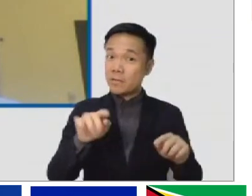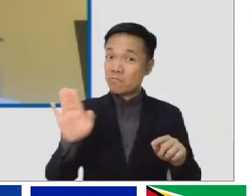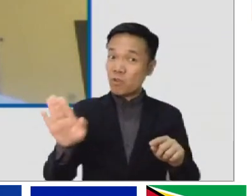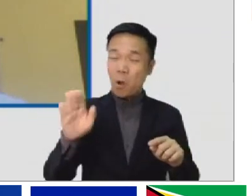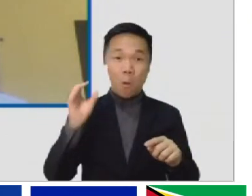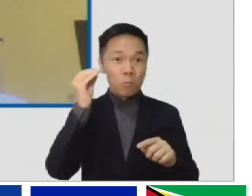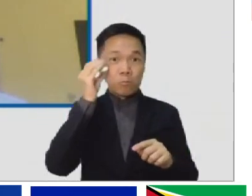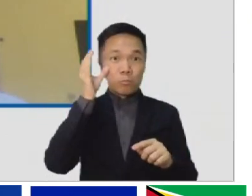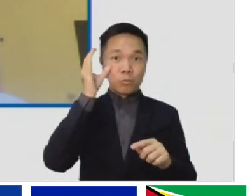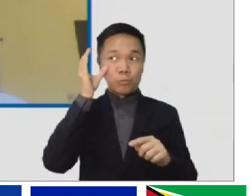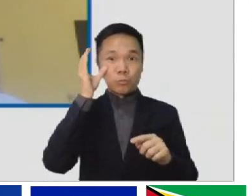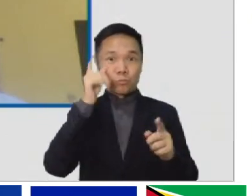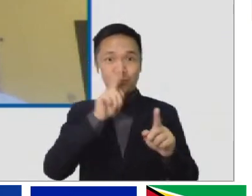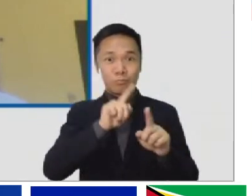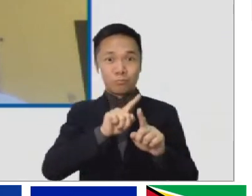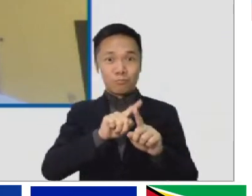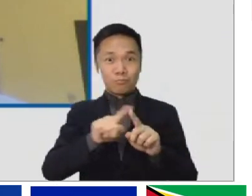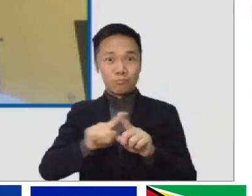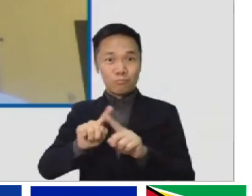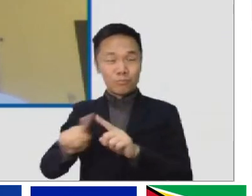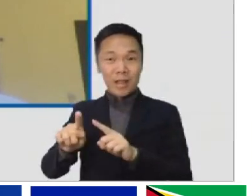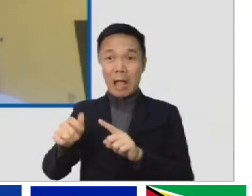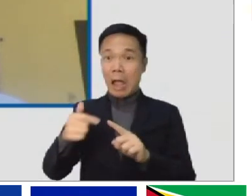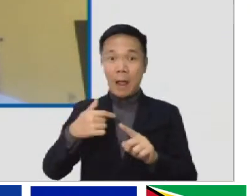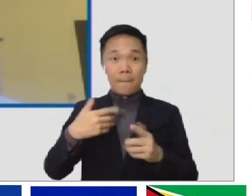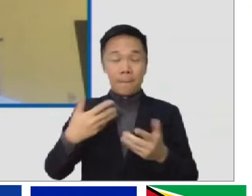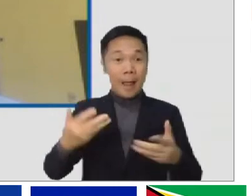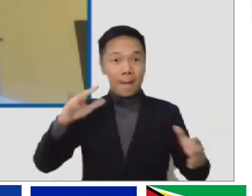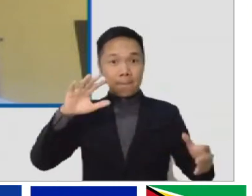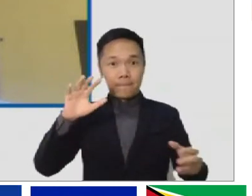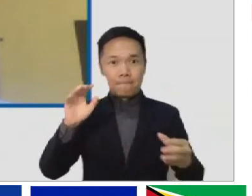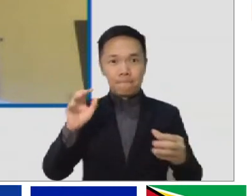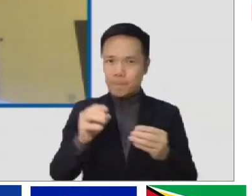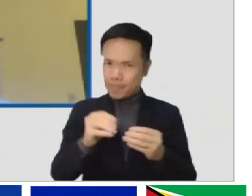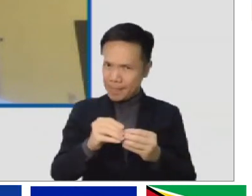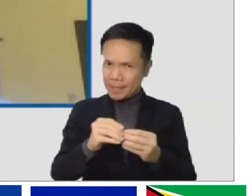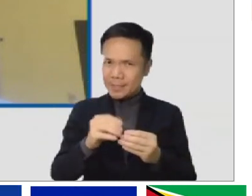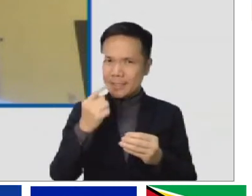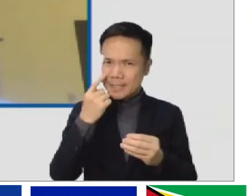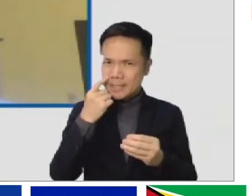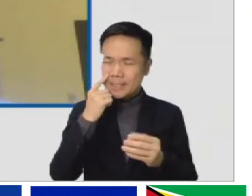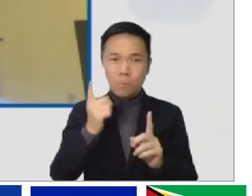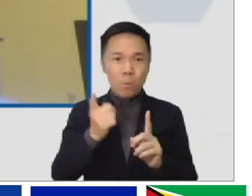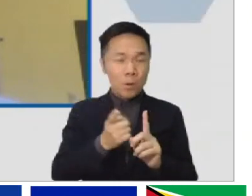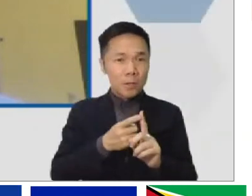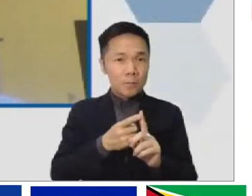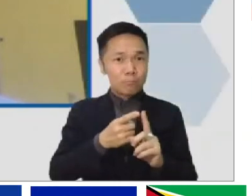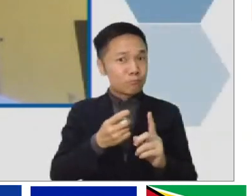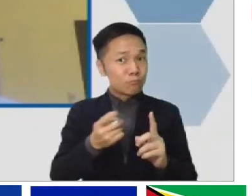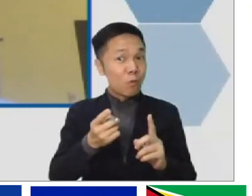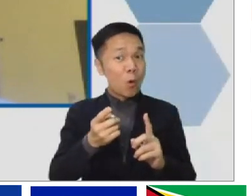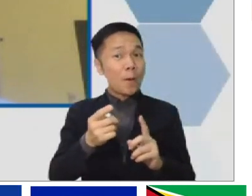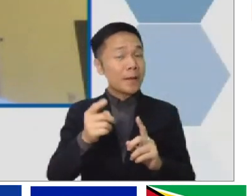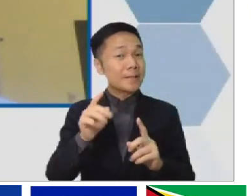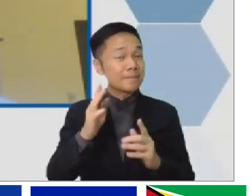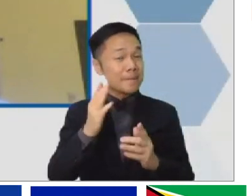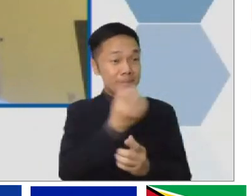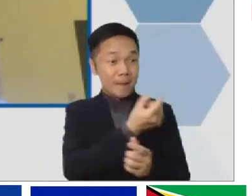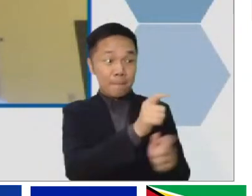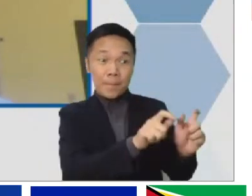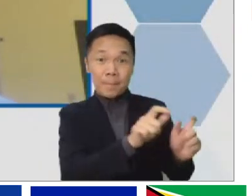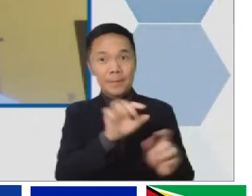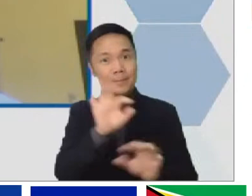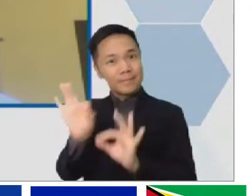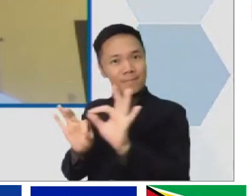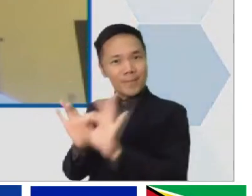moment because I think it is important to get to the questions which have been asked by our audience to the